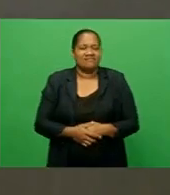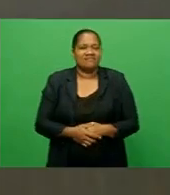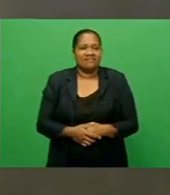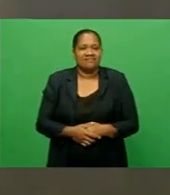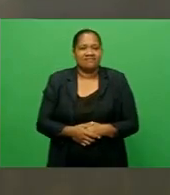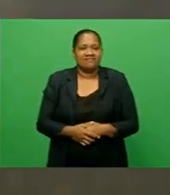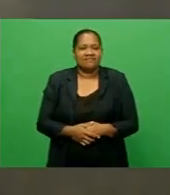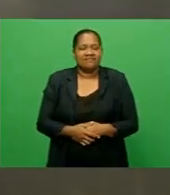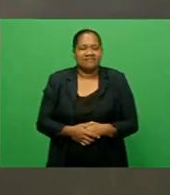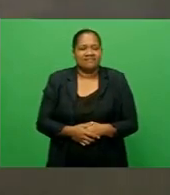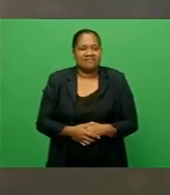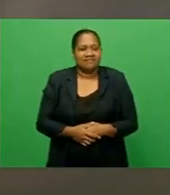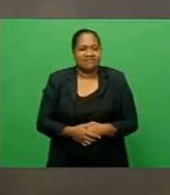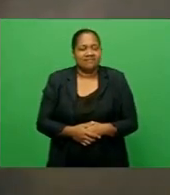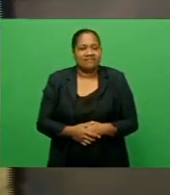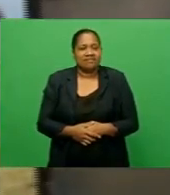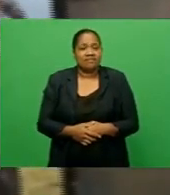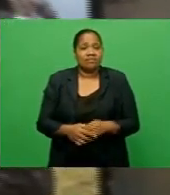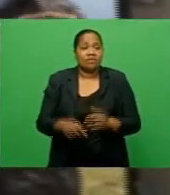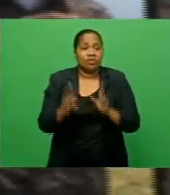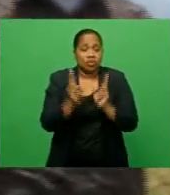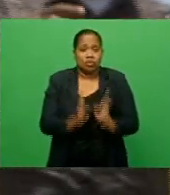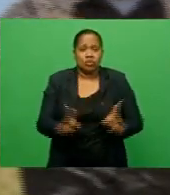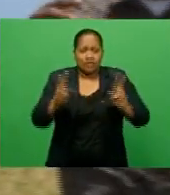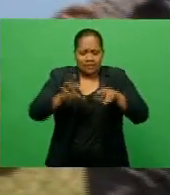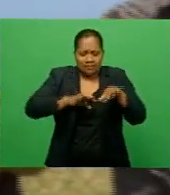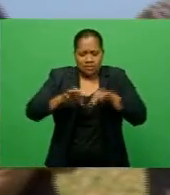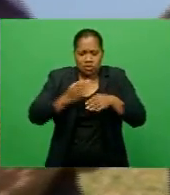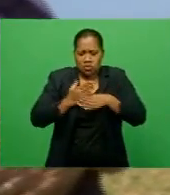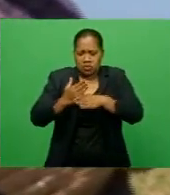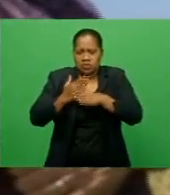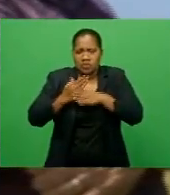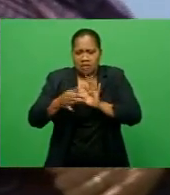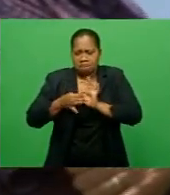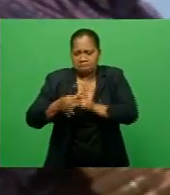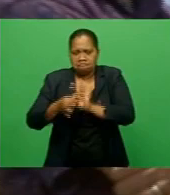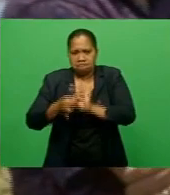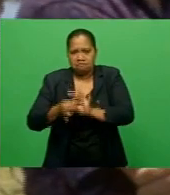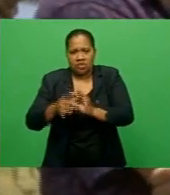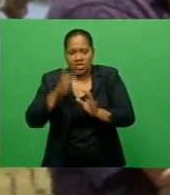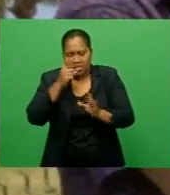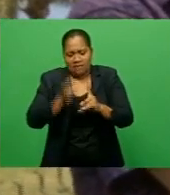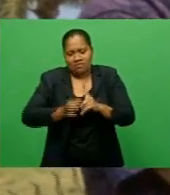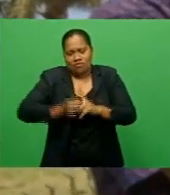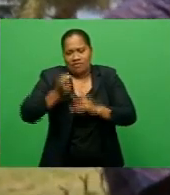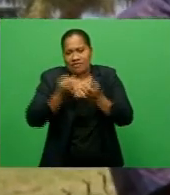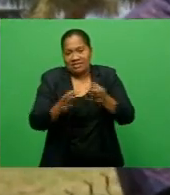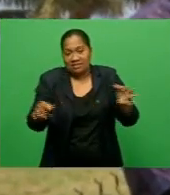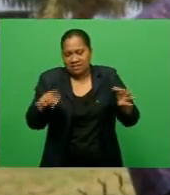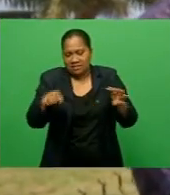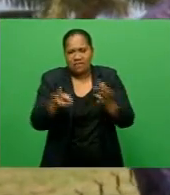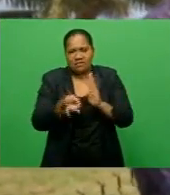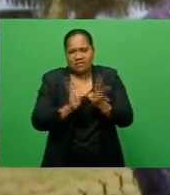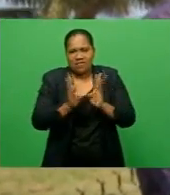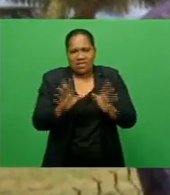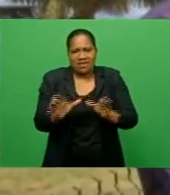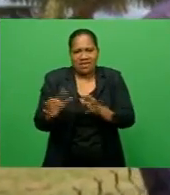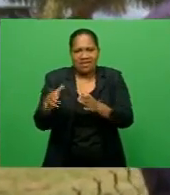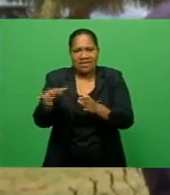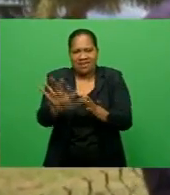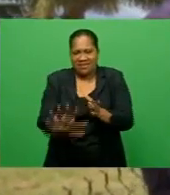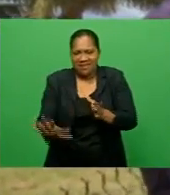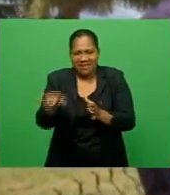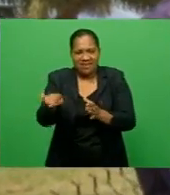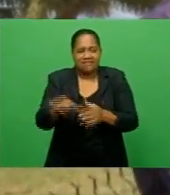The UN plans to work closely with relevant authorities to improve facilities at this weather station. The meteorological services, of course,